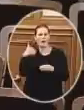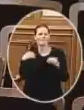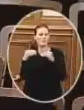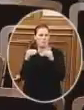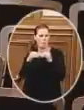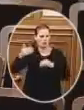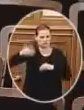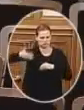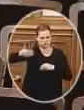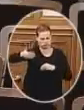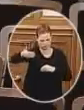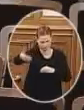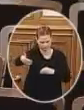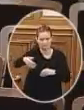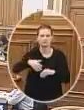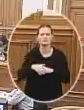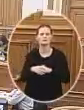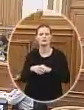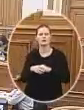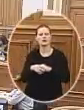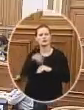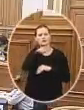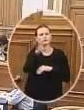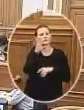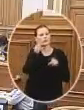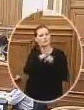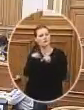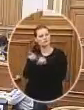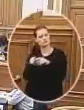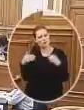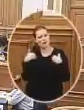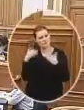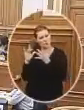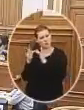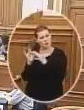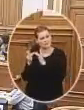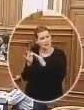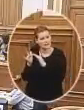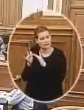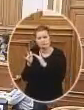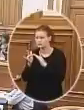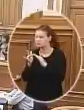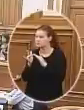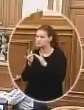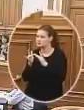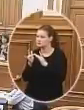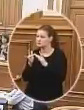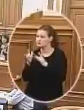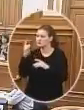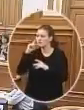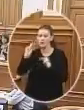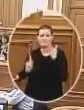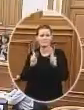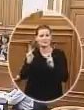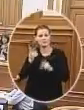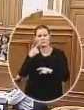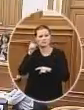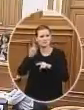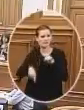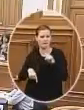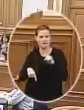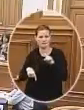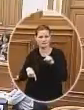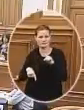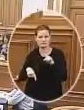plan. And you'll also have a website for people that can't make it and